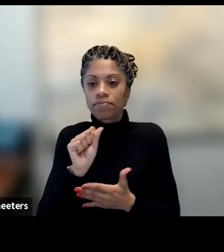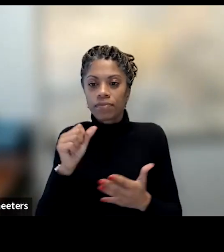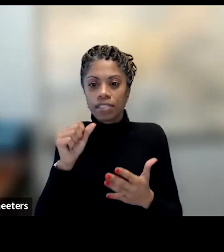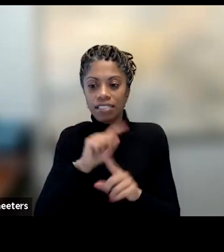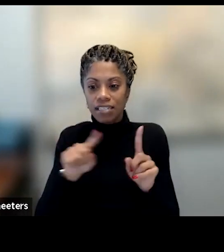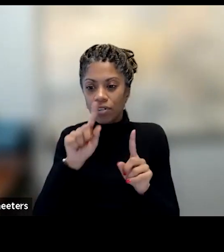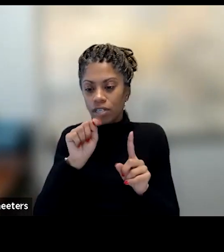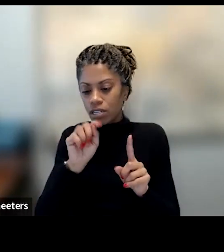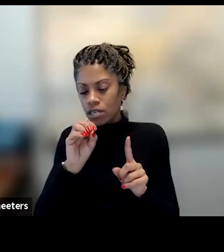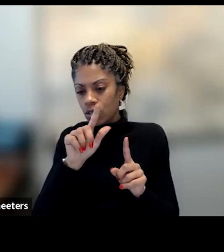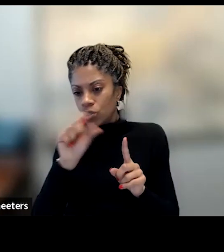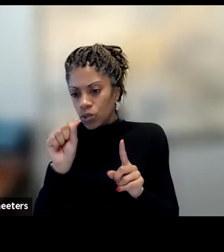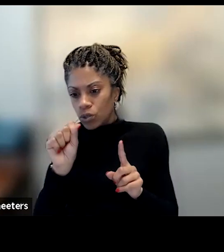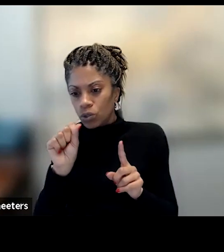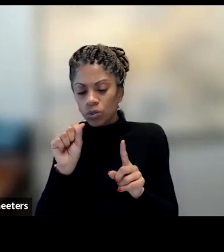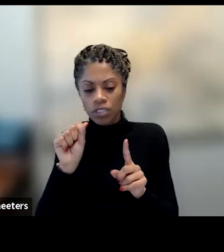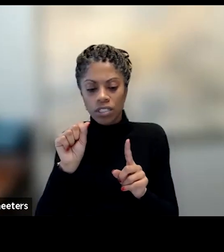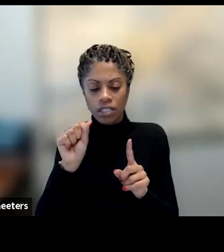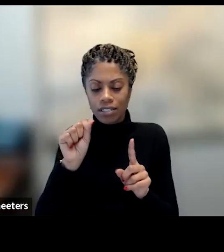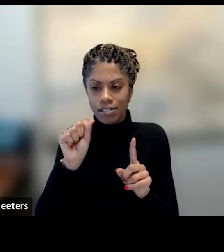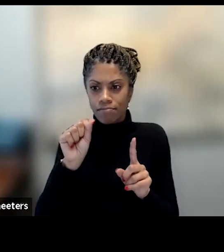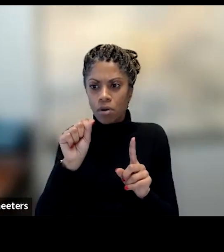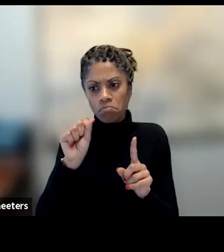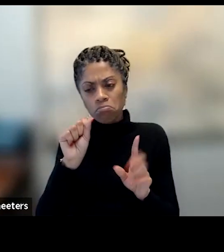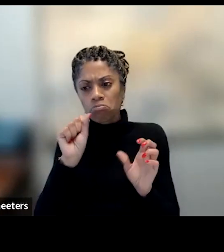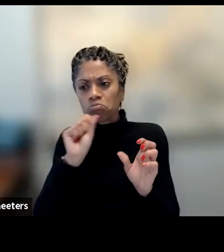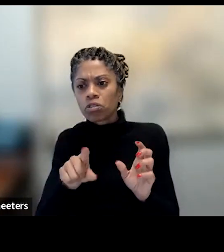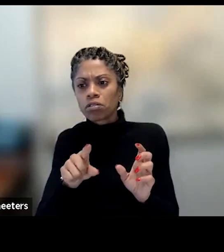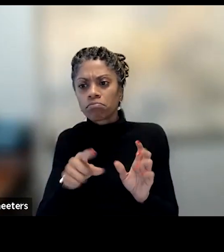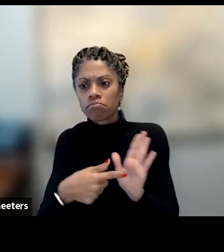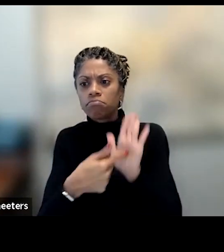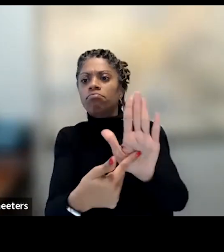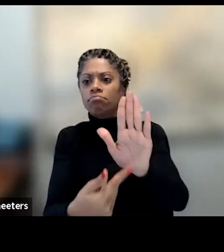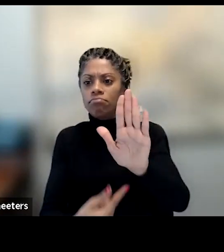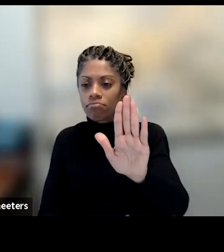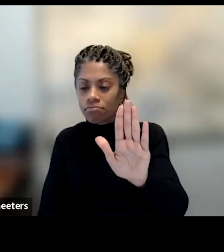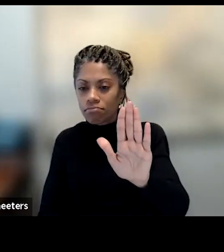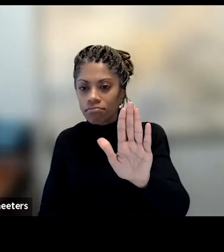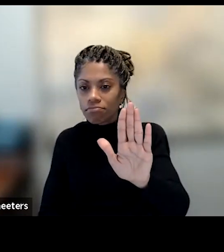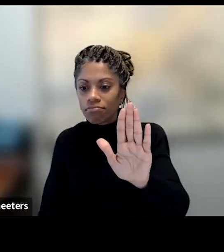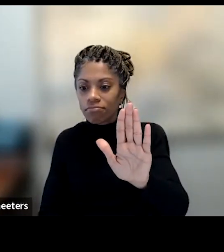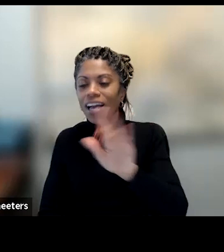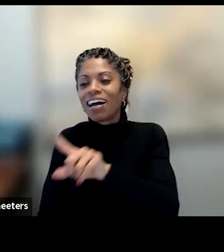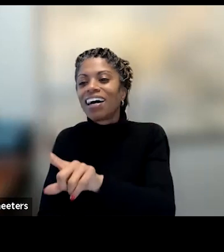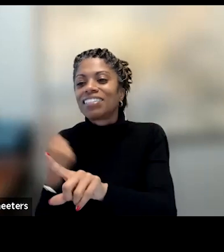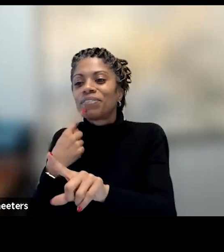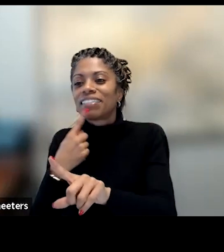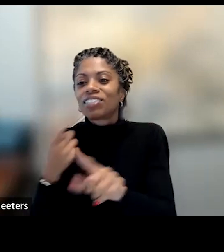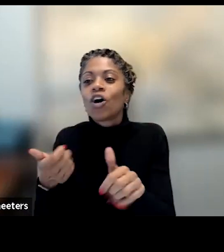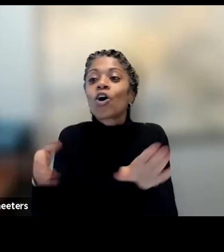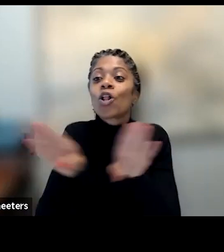are always put in the field, but they're not always updated. And yes, close the Amazon cart too. That's a real good